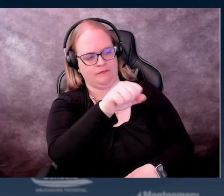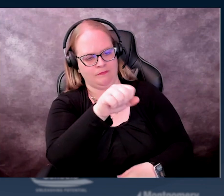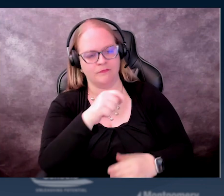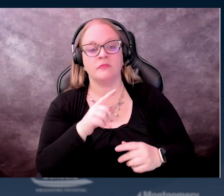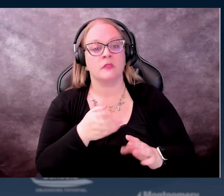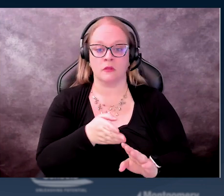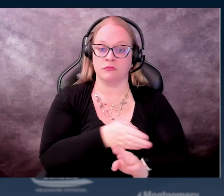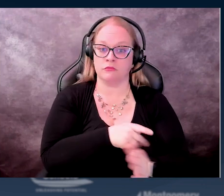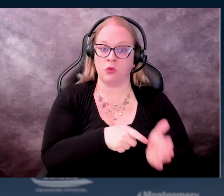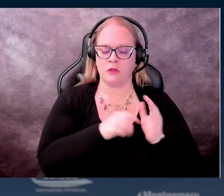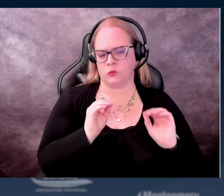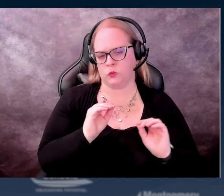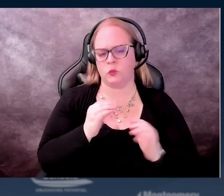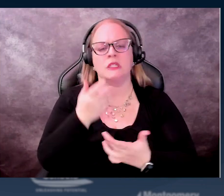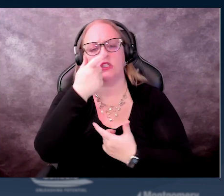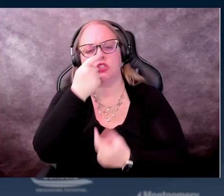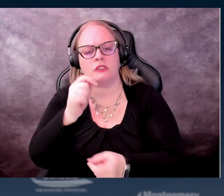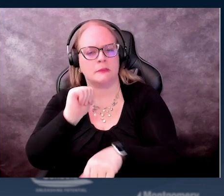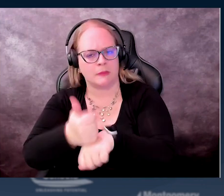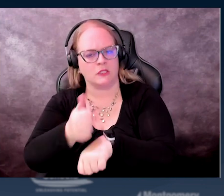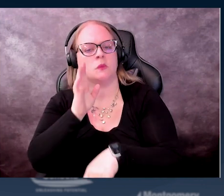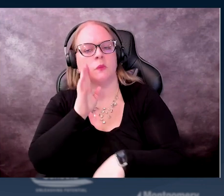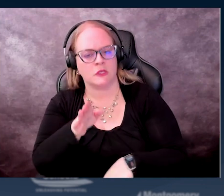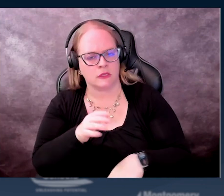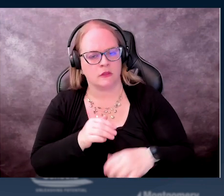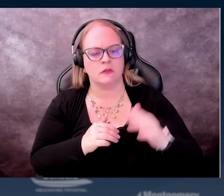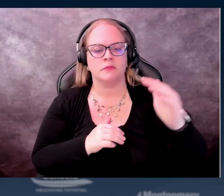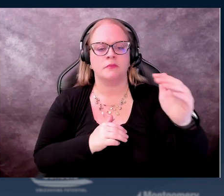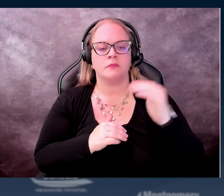Countywide programs will become regional.